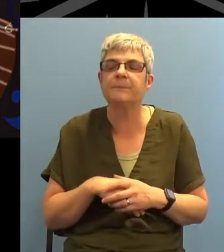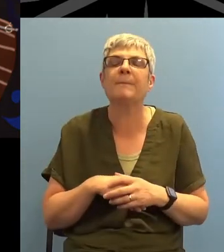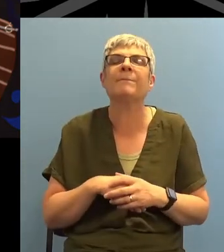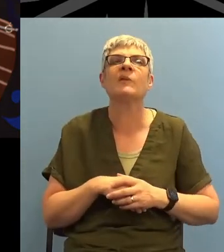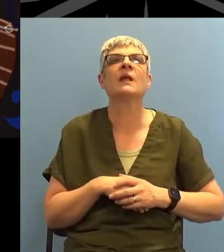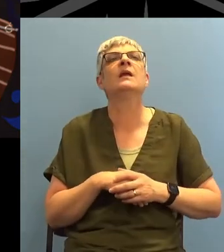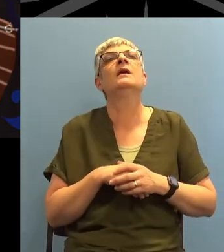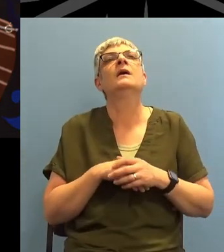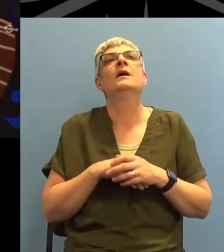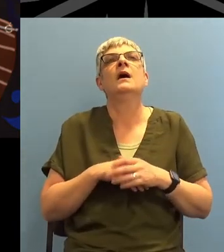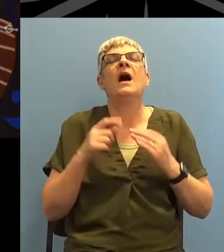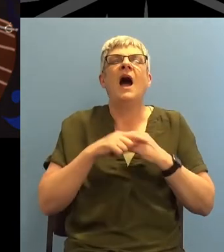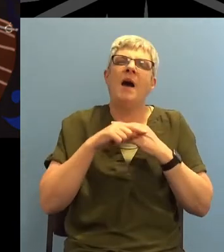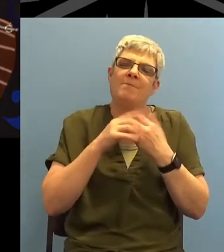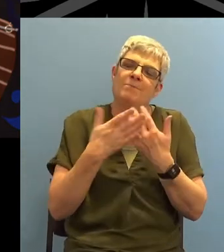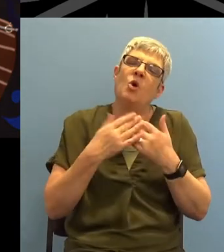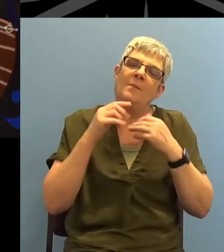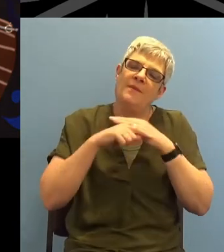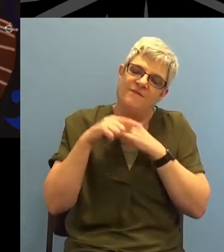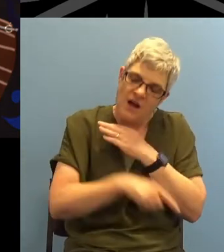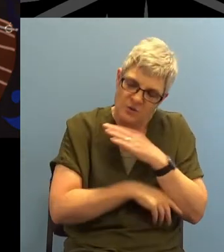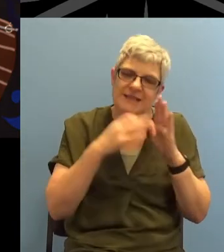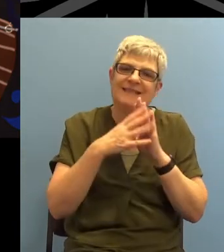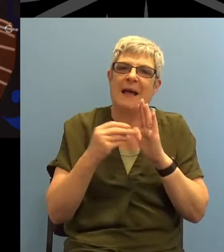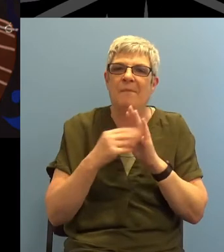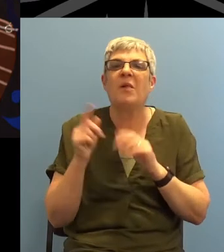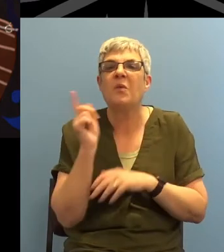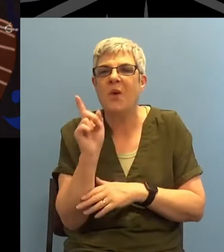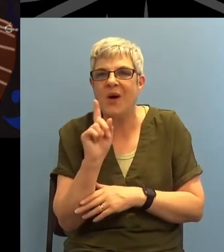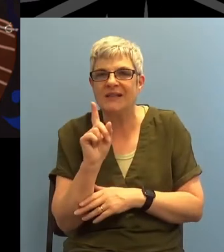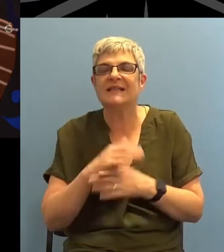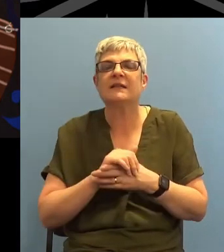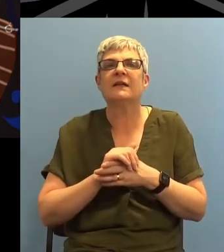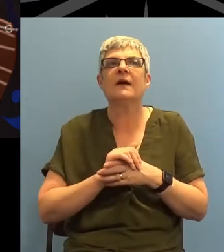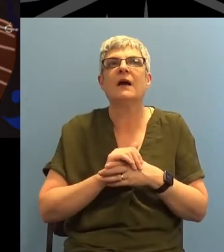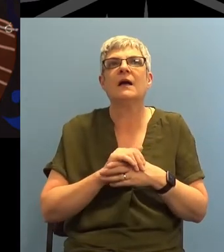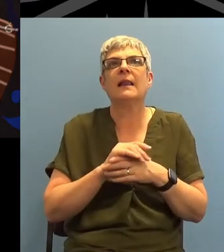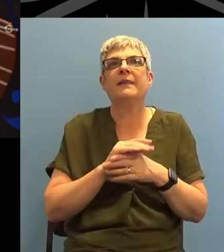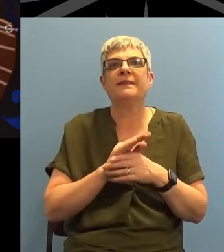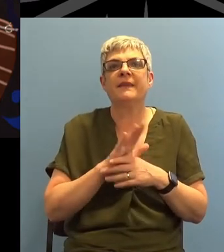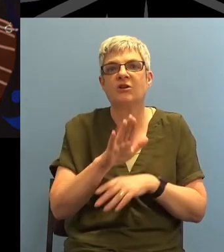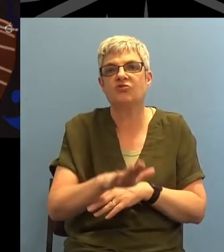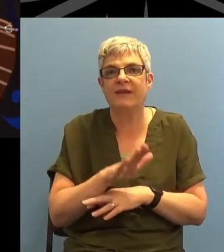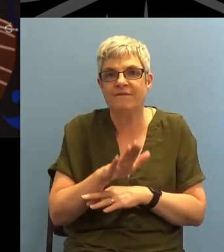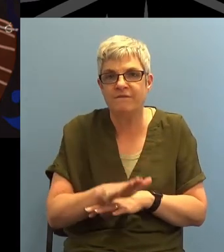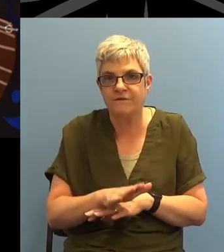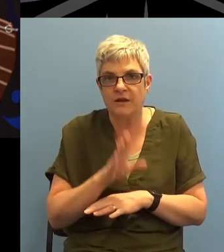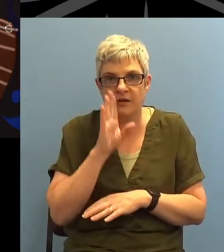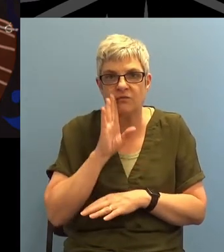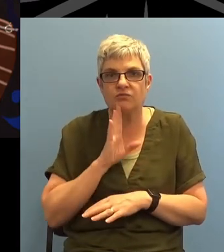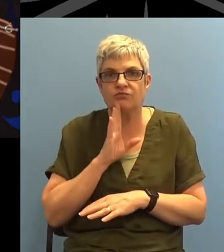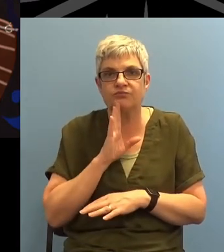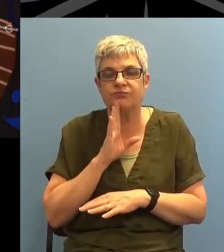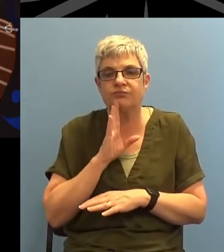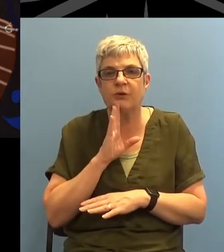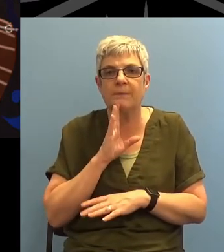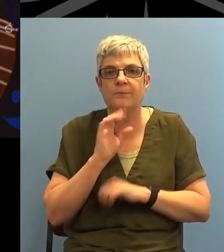A more profound example, of course, would be in the grief process.